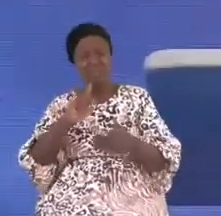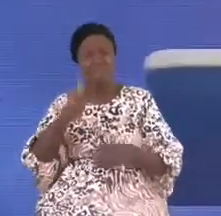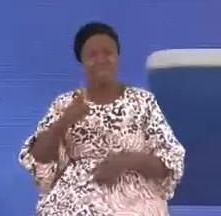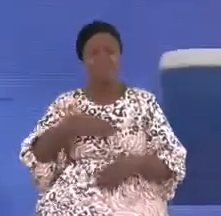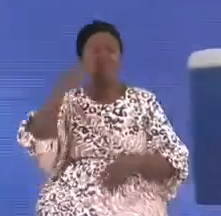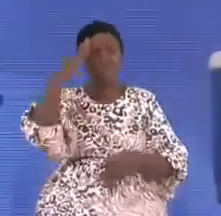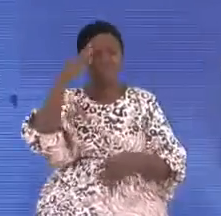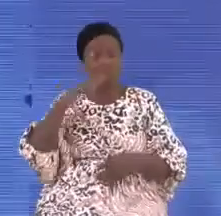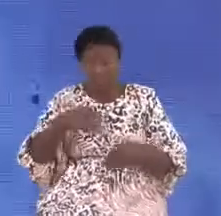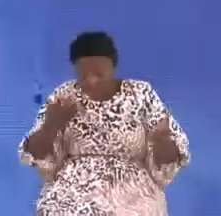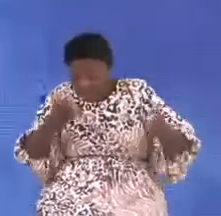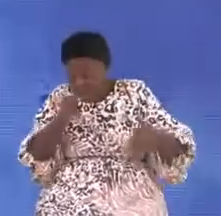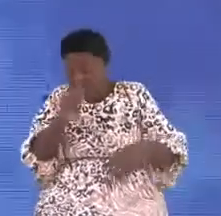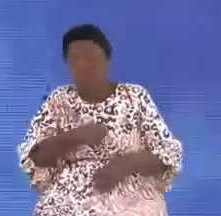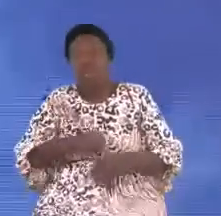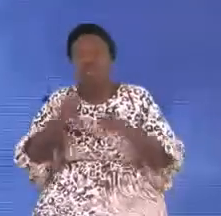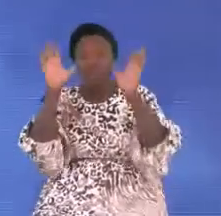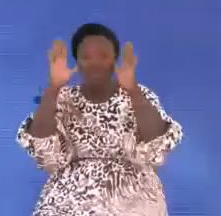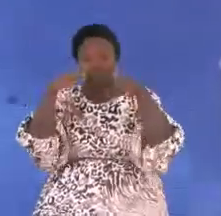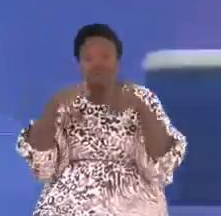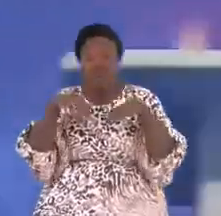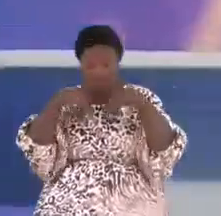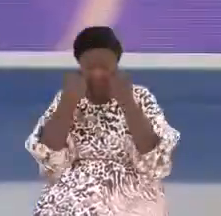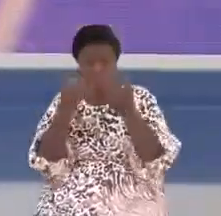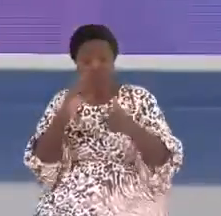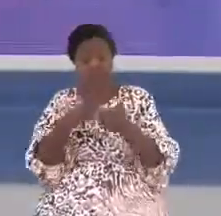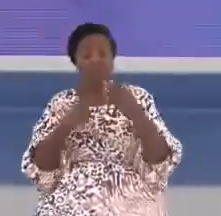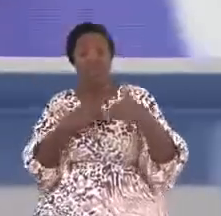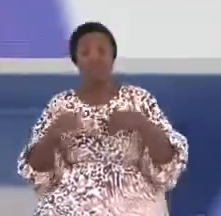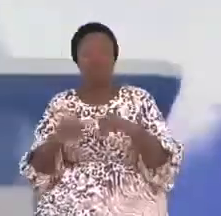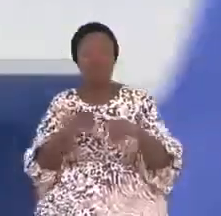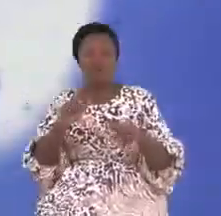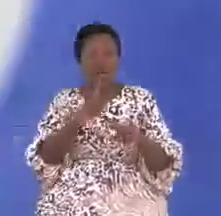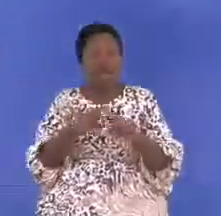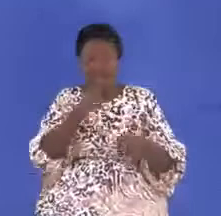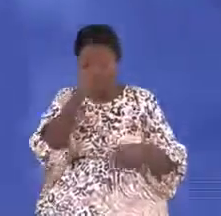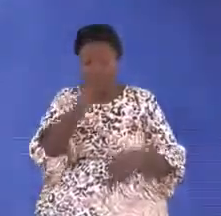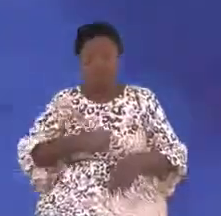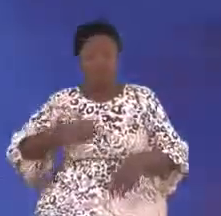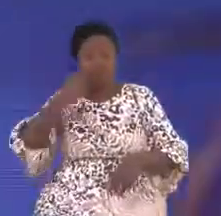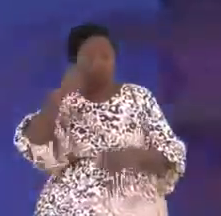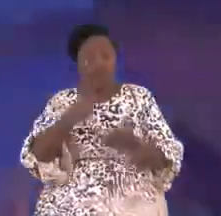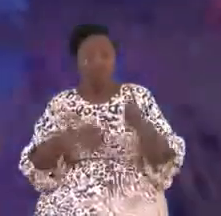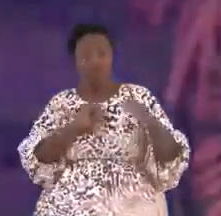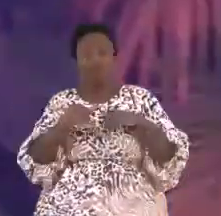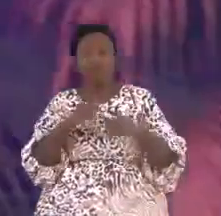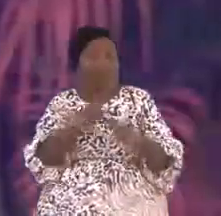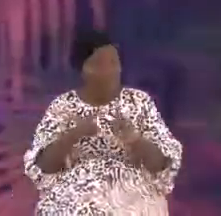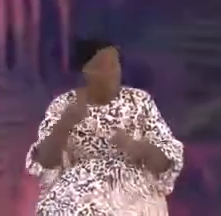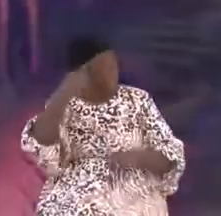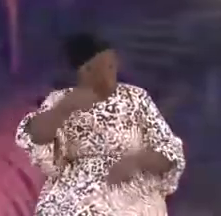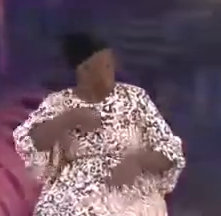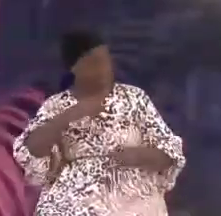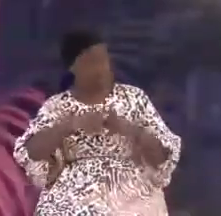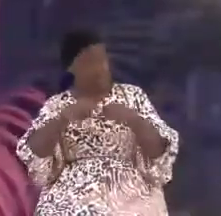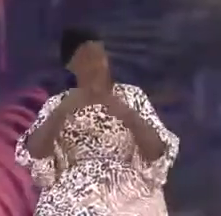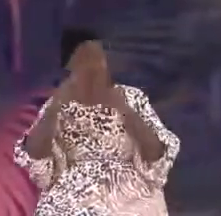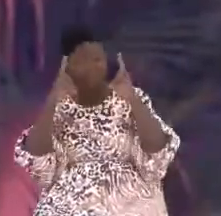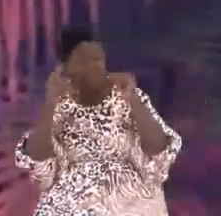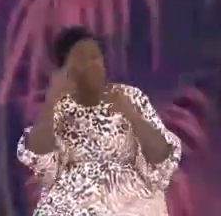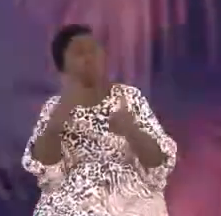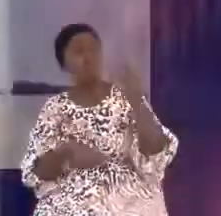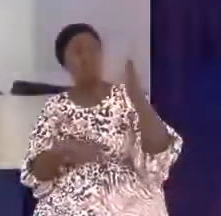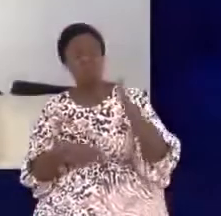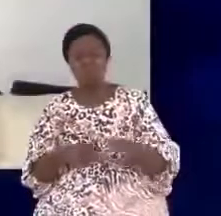sorry for what i've done but i will not go to moses the representative of god